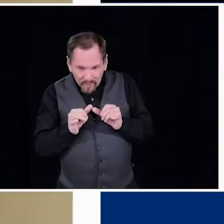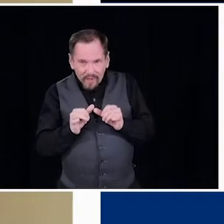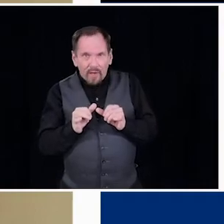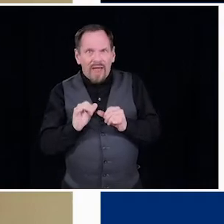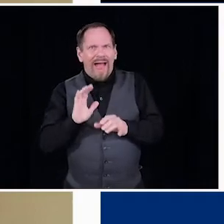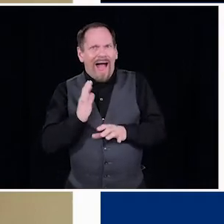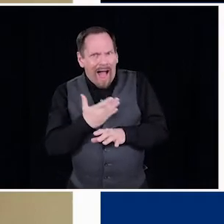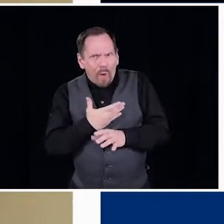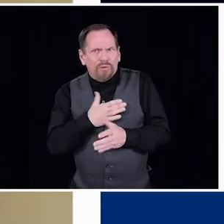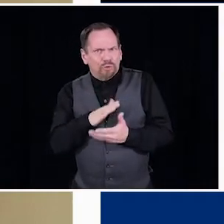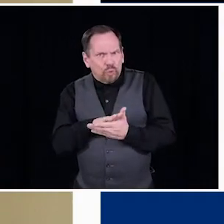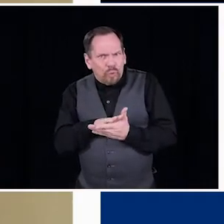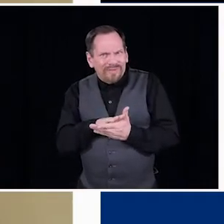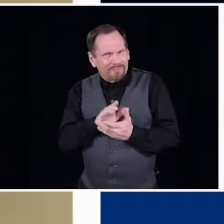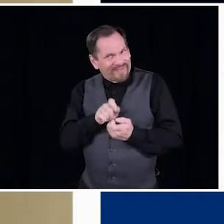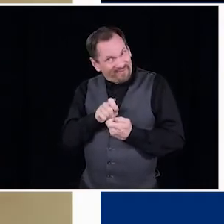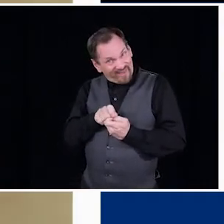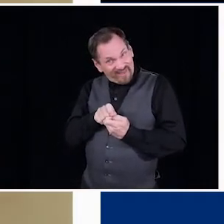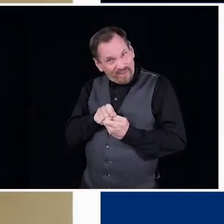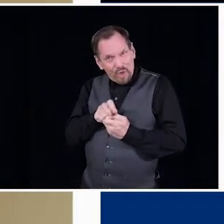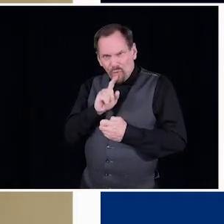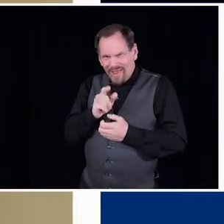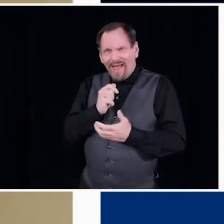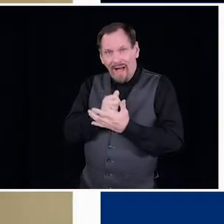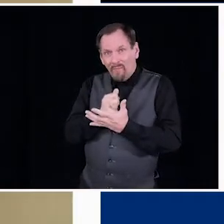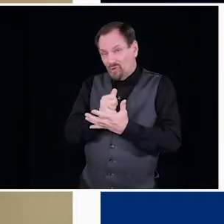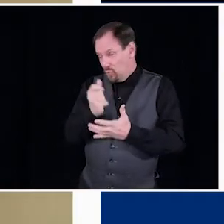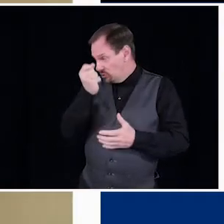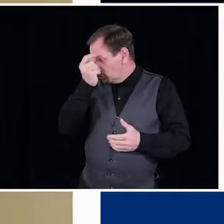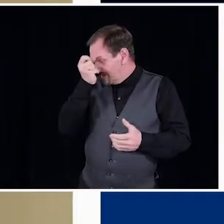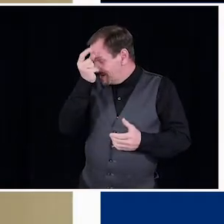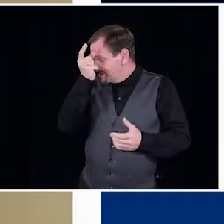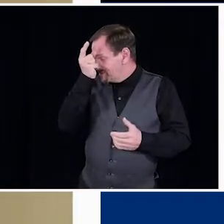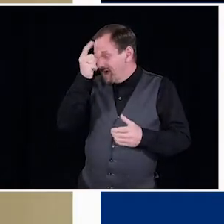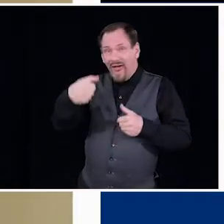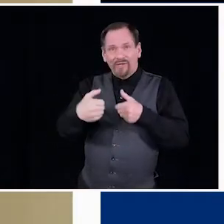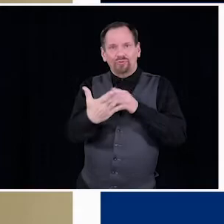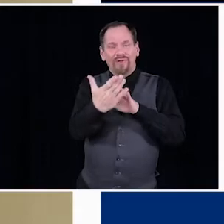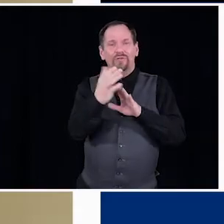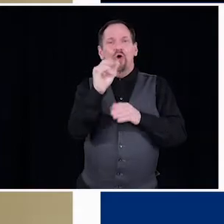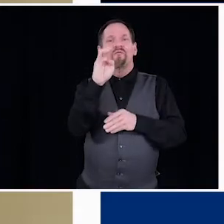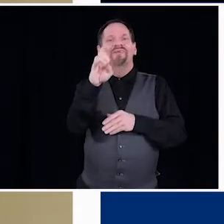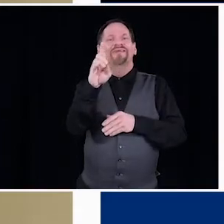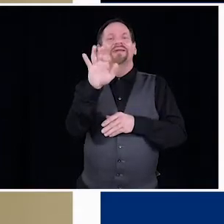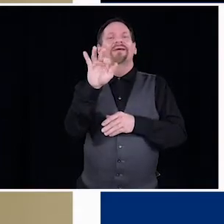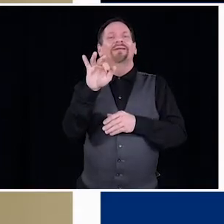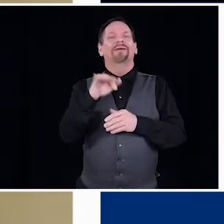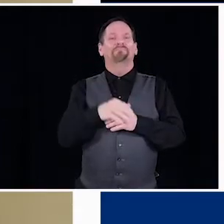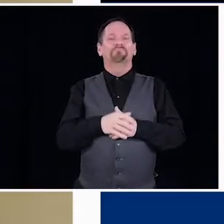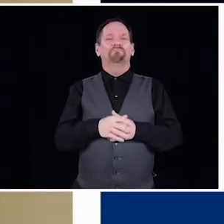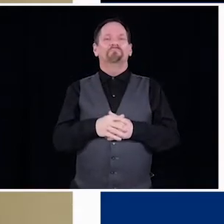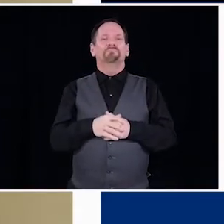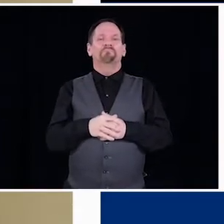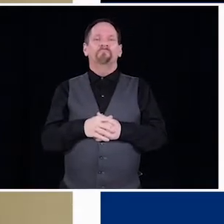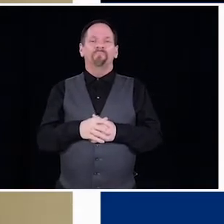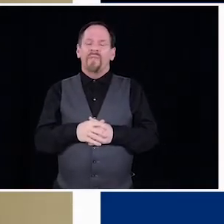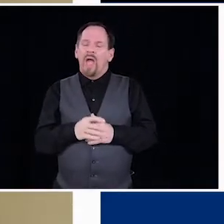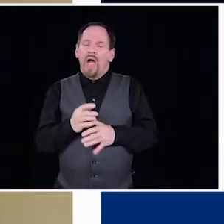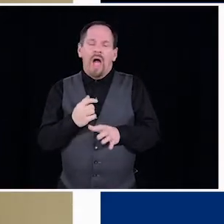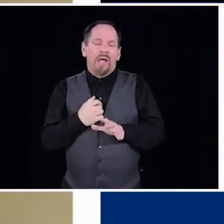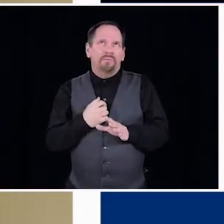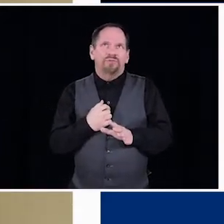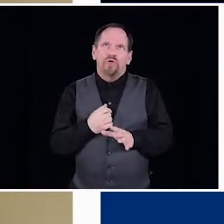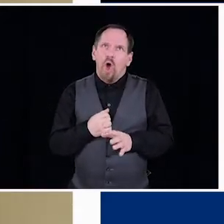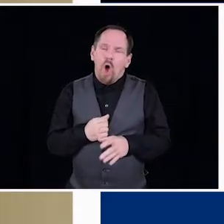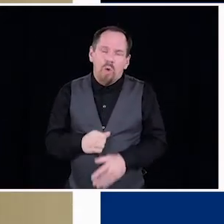in particular, is already contributing to understanding and addressing the COVID-19 crisis.